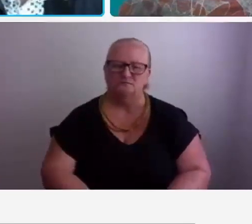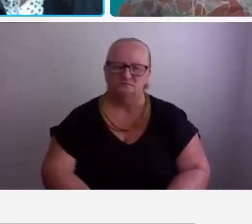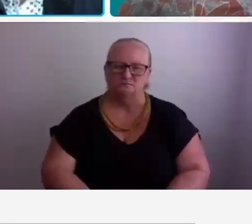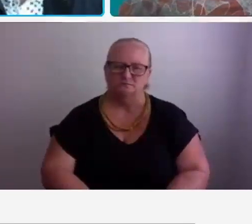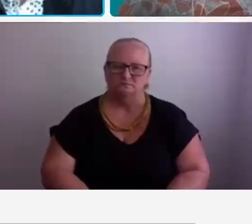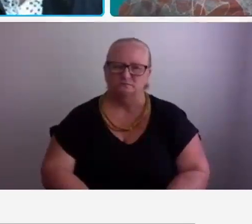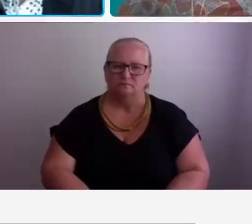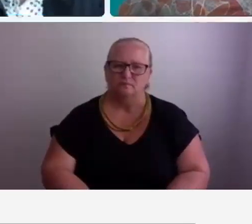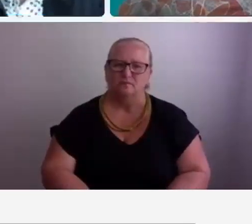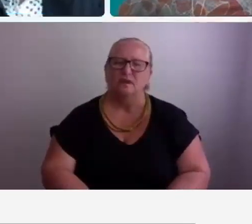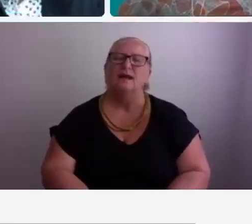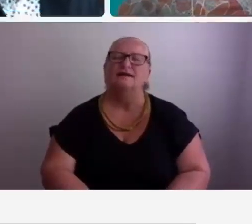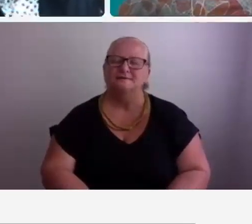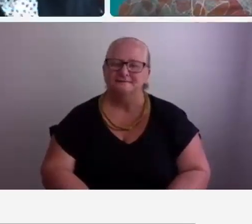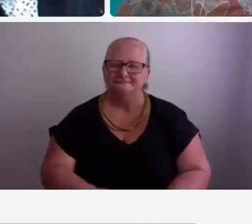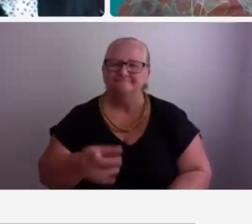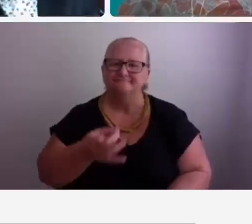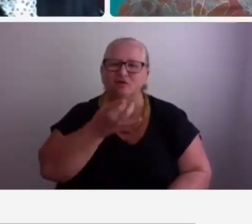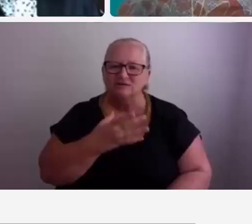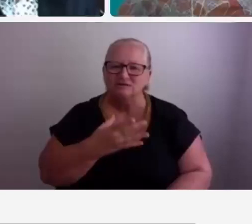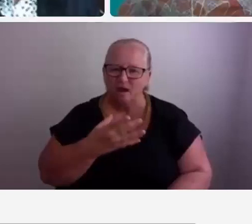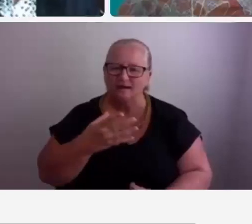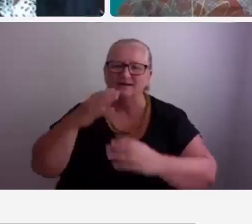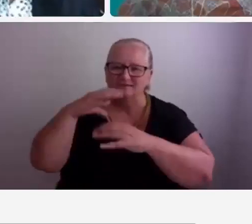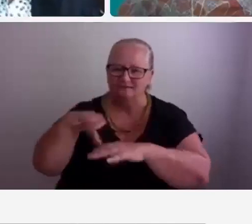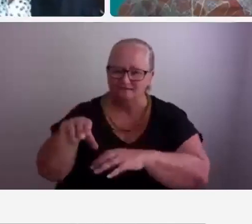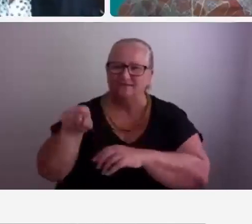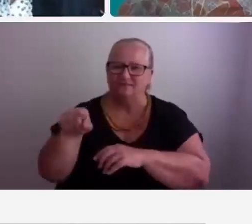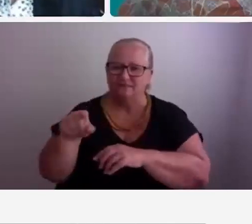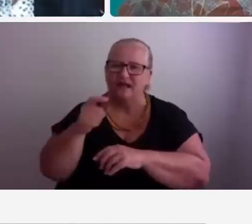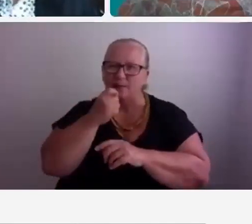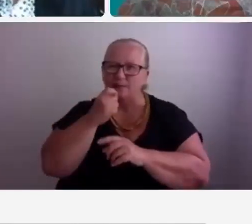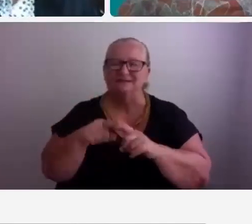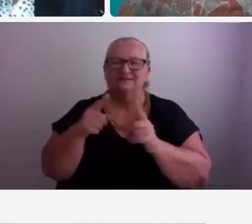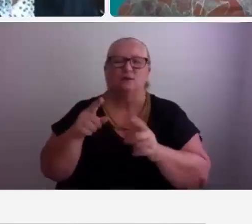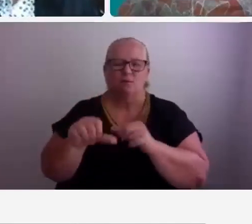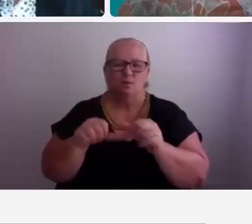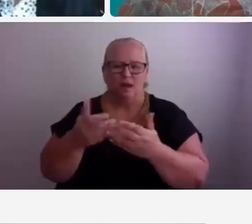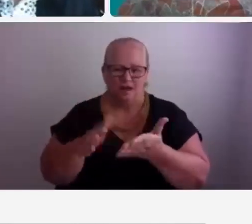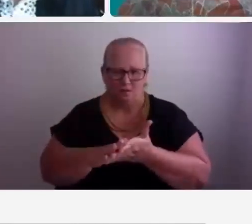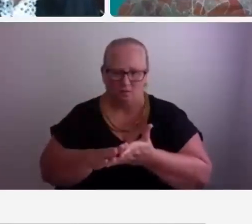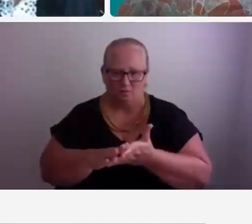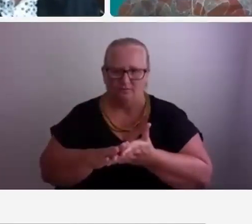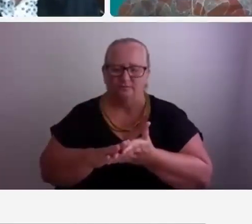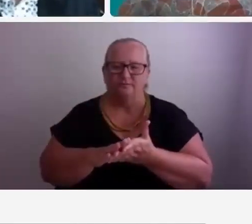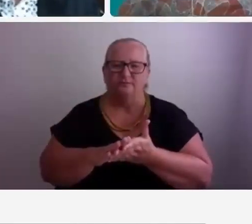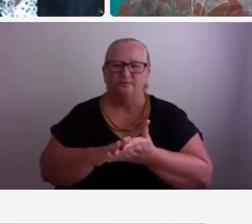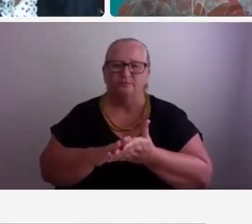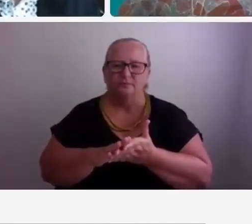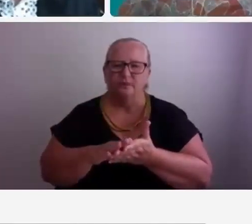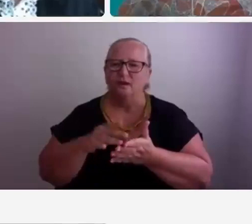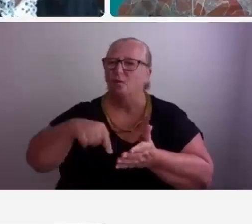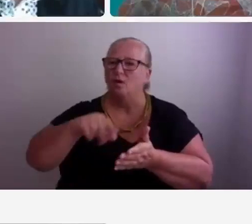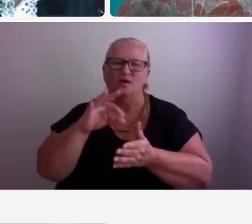So yeah, with respite funding, the facility, this is a slightly different process, and I don't have